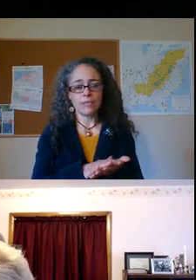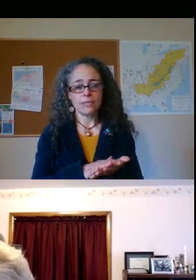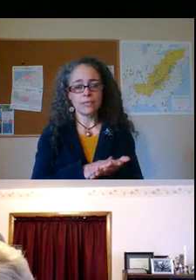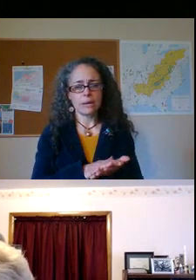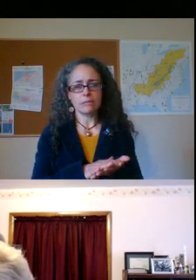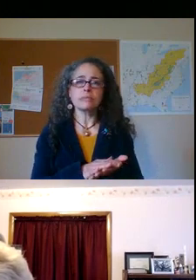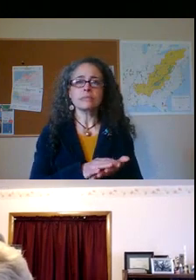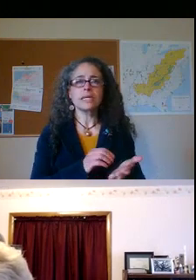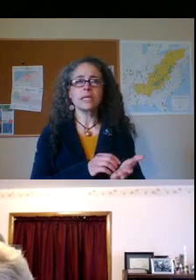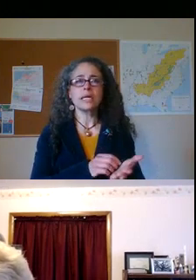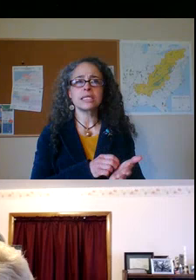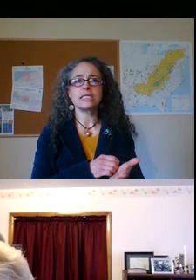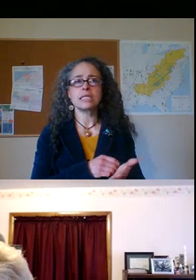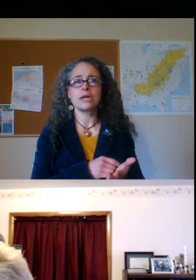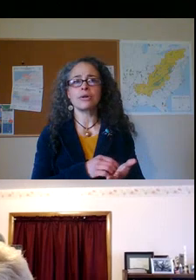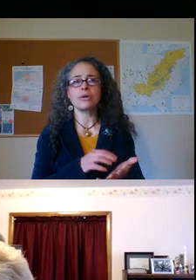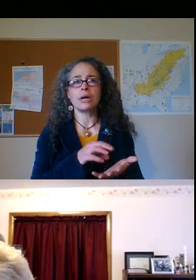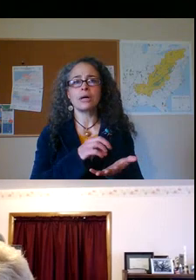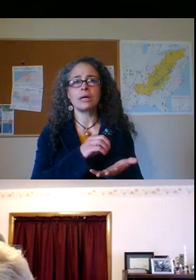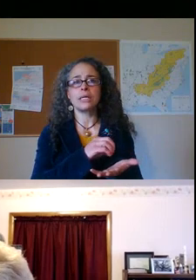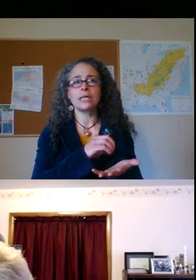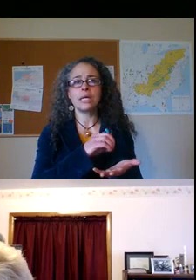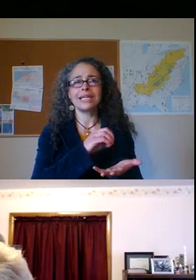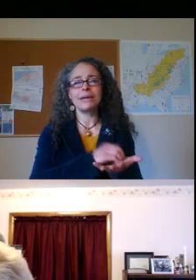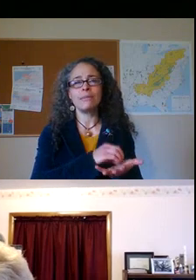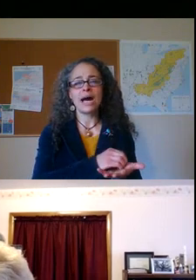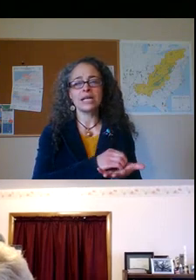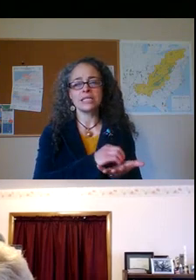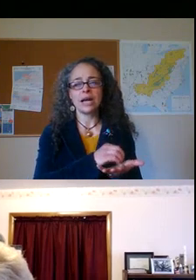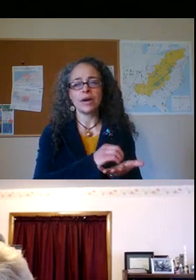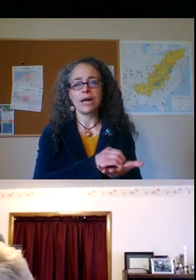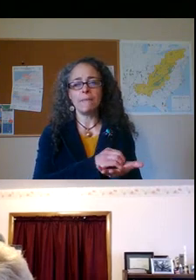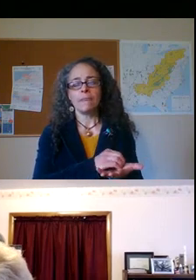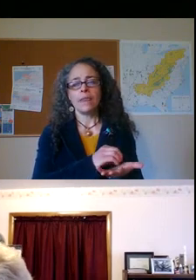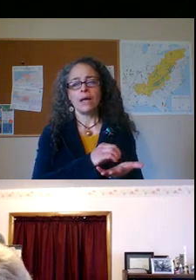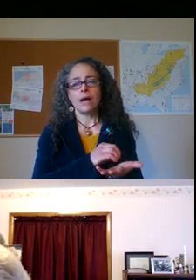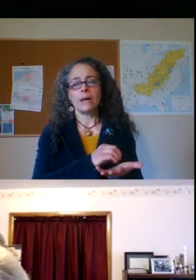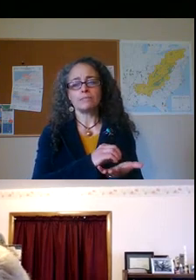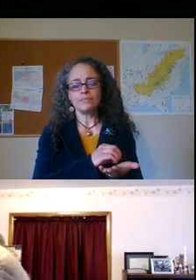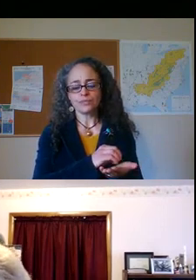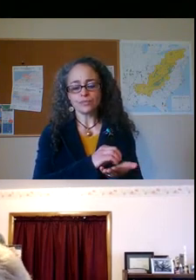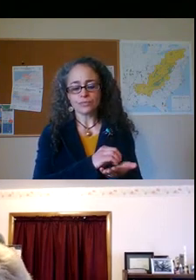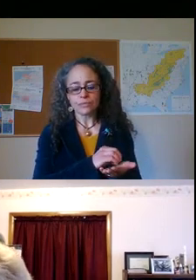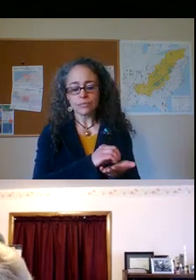that like is considered a impact area